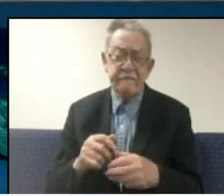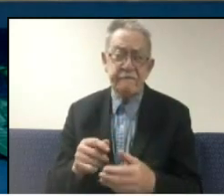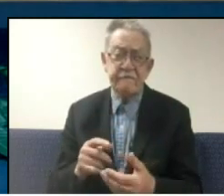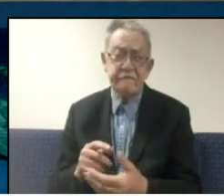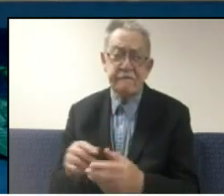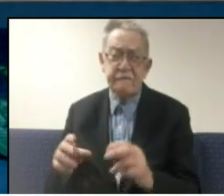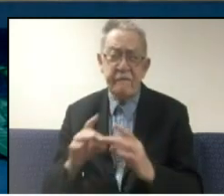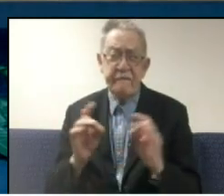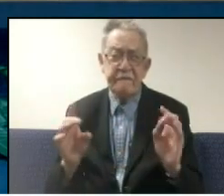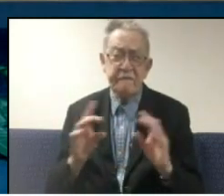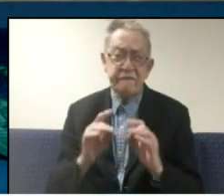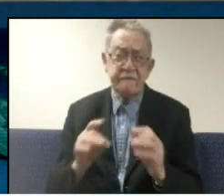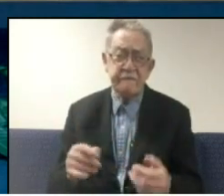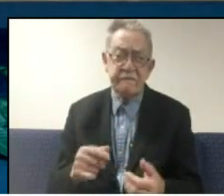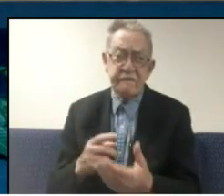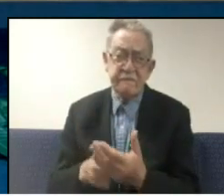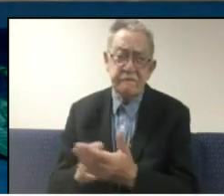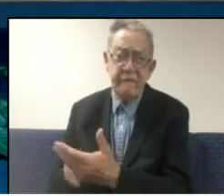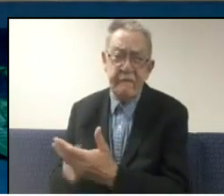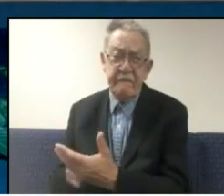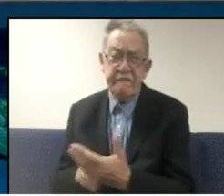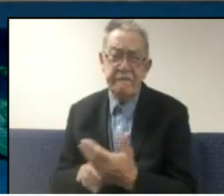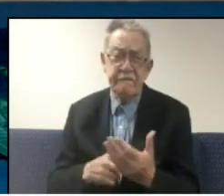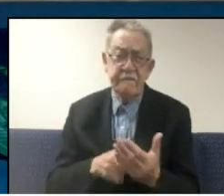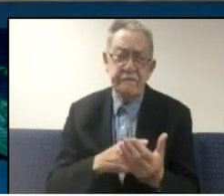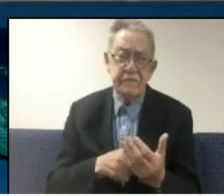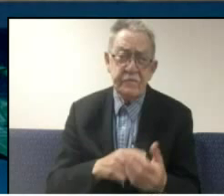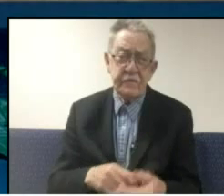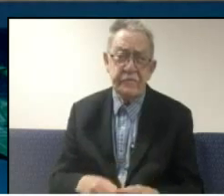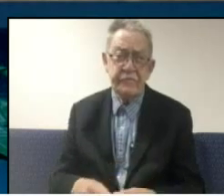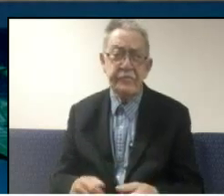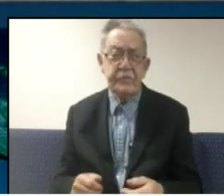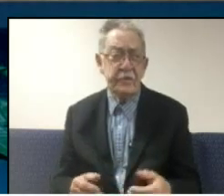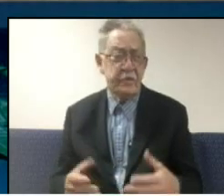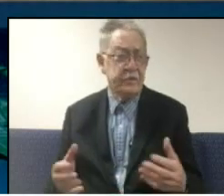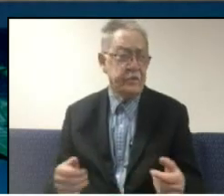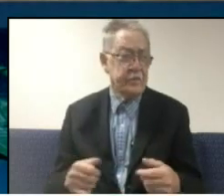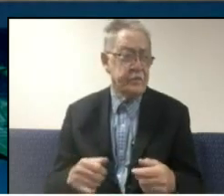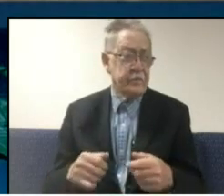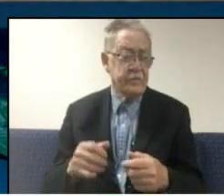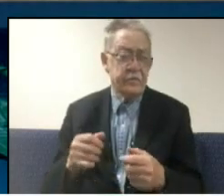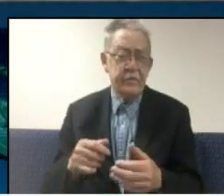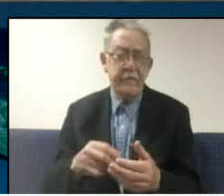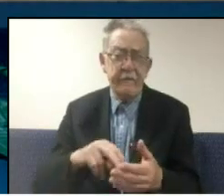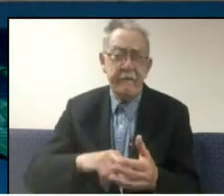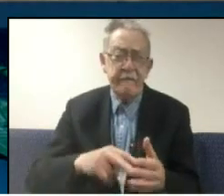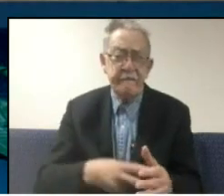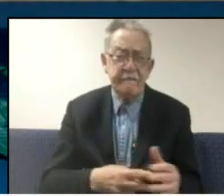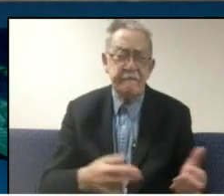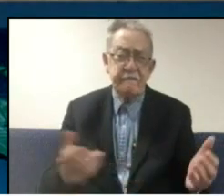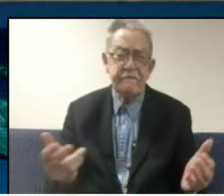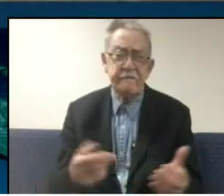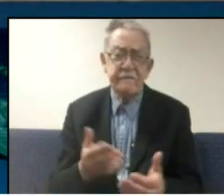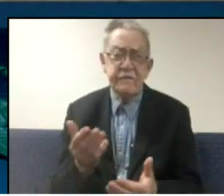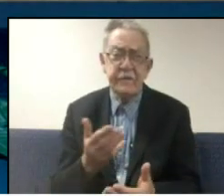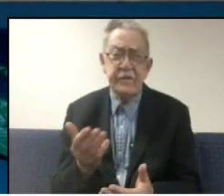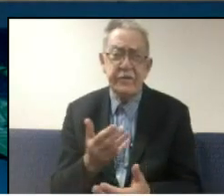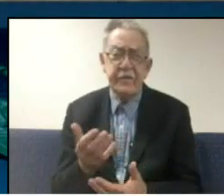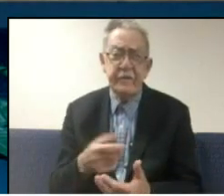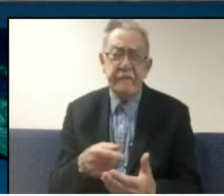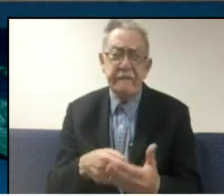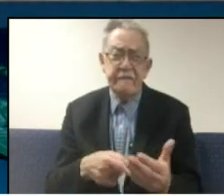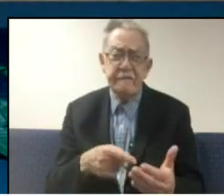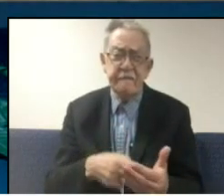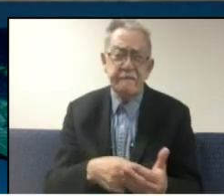to change today. No, we wanted to confirm the call. We wanted to know, what does this mean? How is God moving us? And that's what